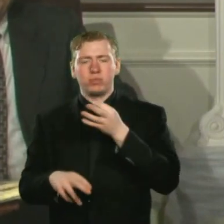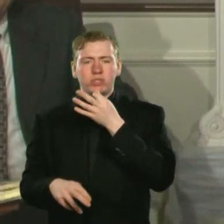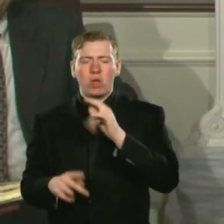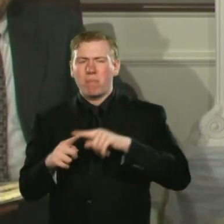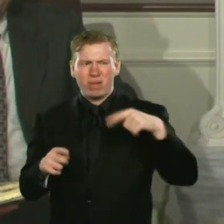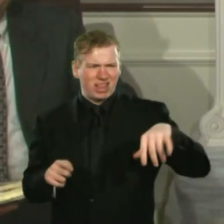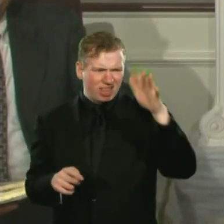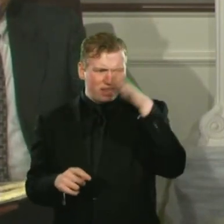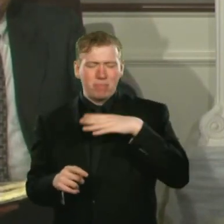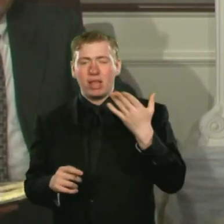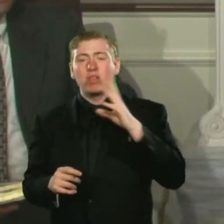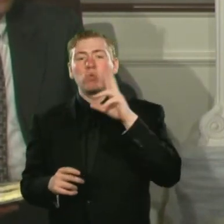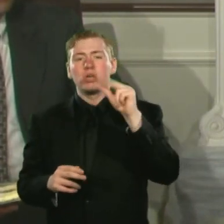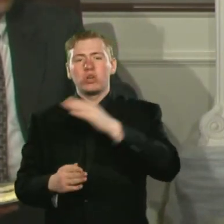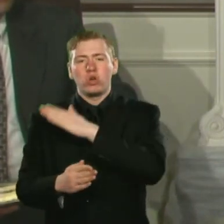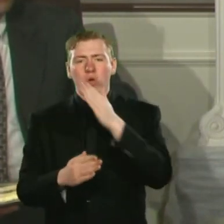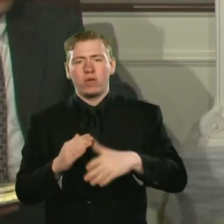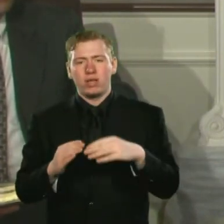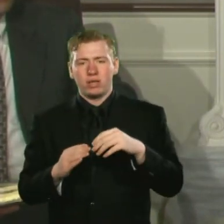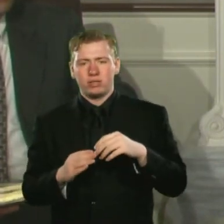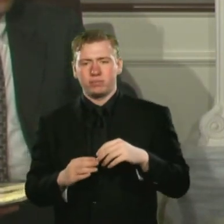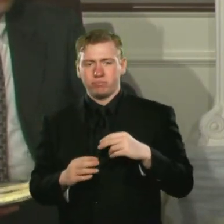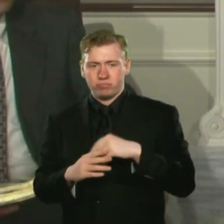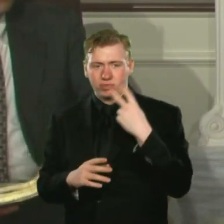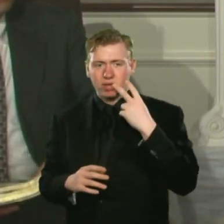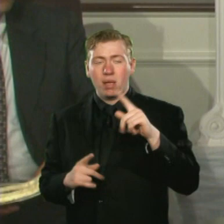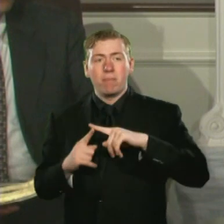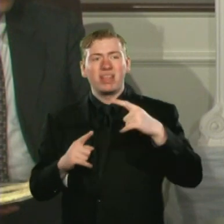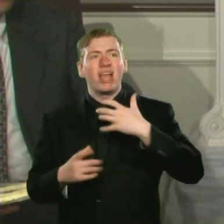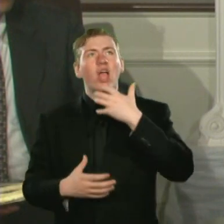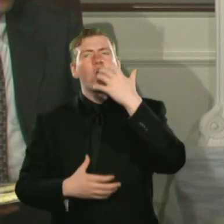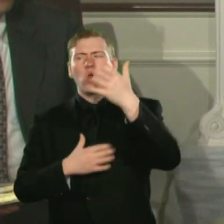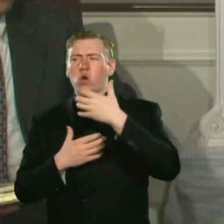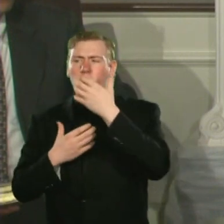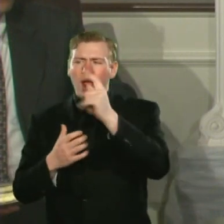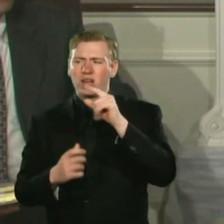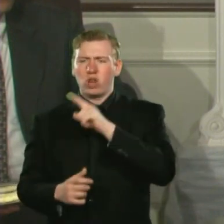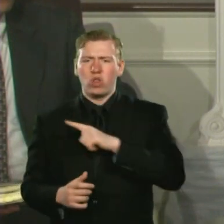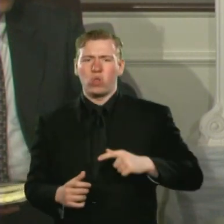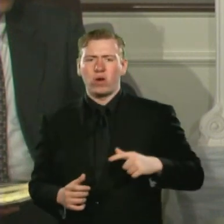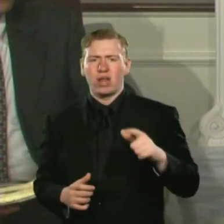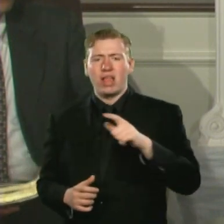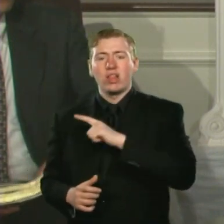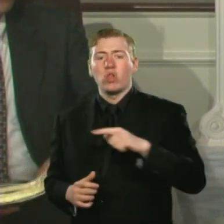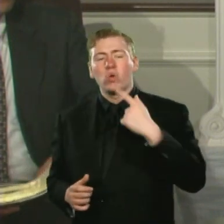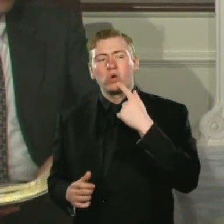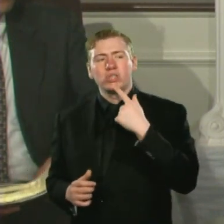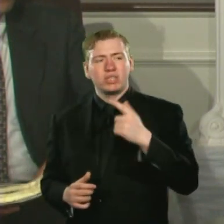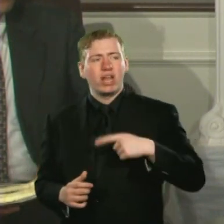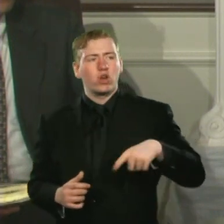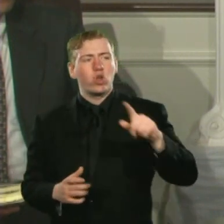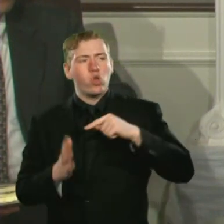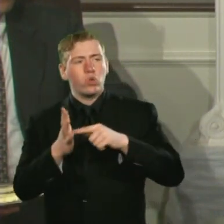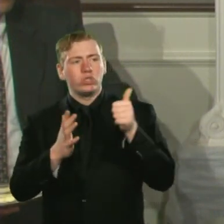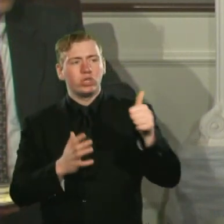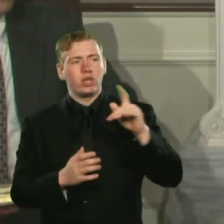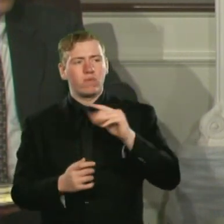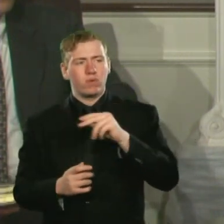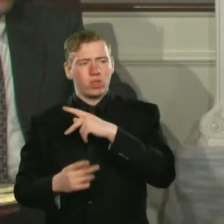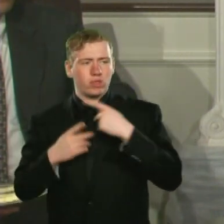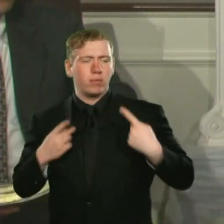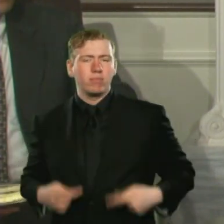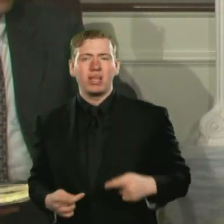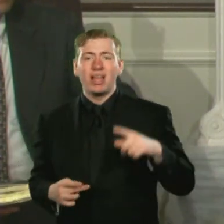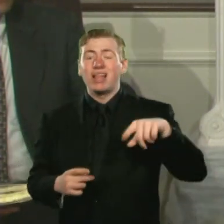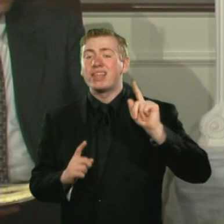these men, there was no end in sight, but they cried out to the Lord. And the Lord said, go show yourself to the priest. When they